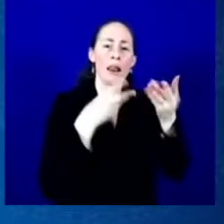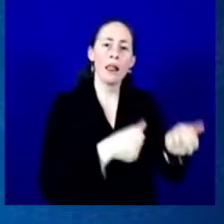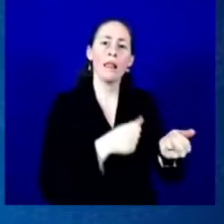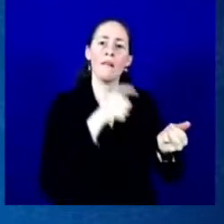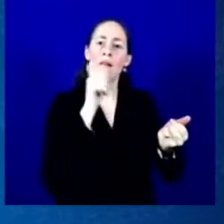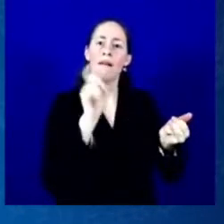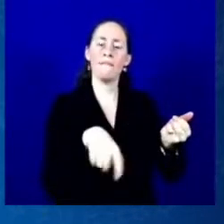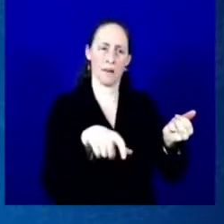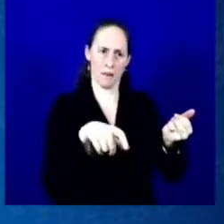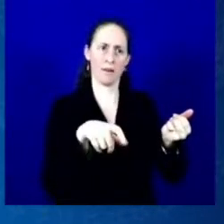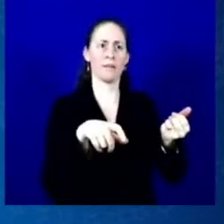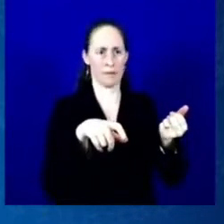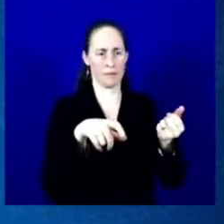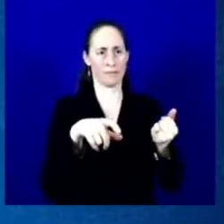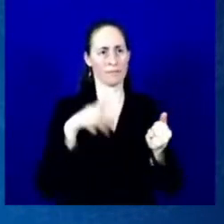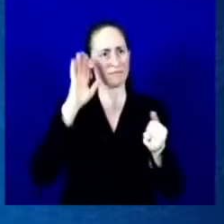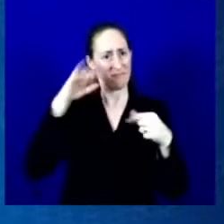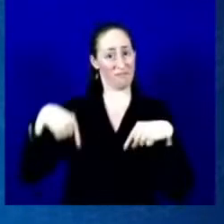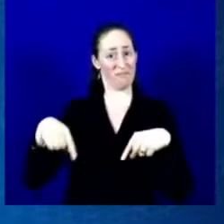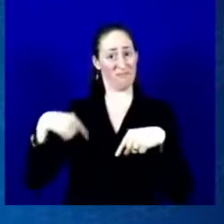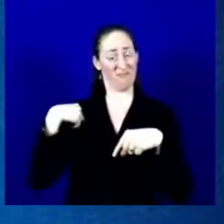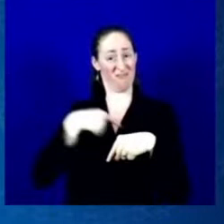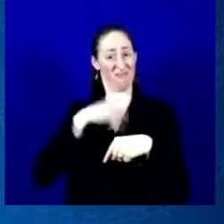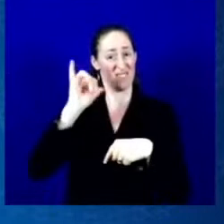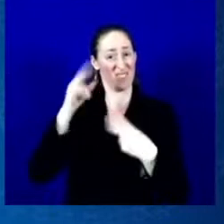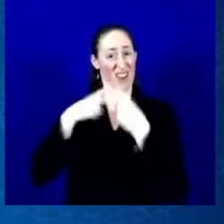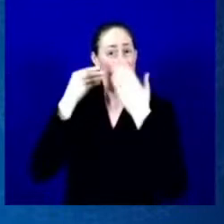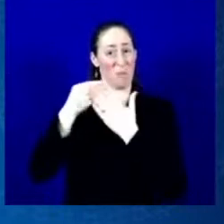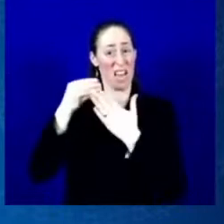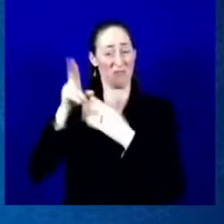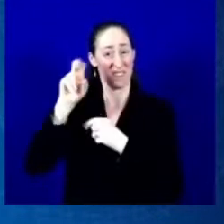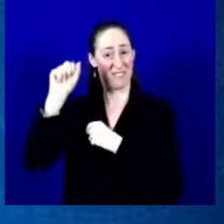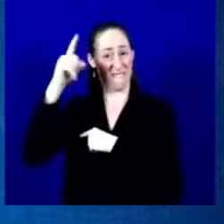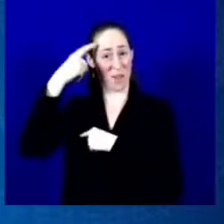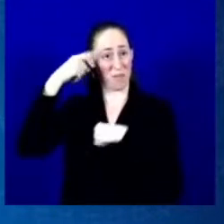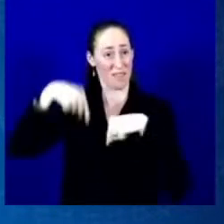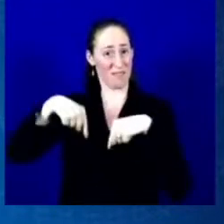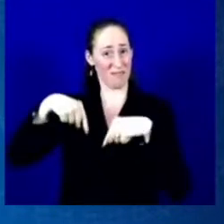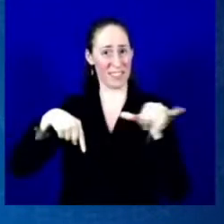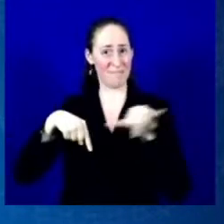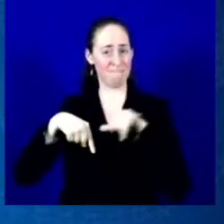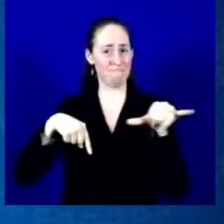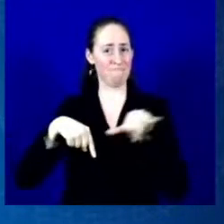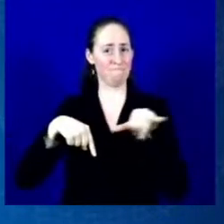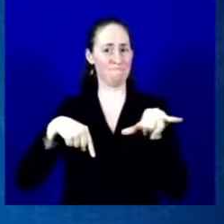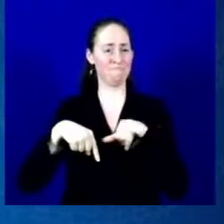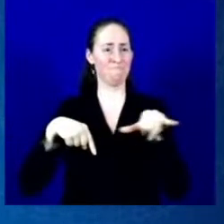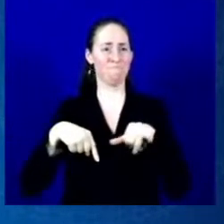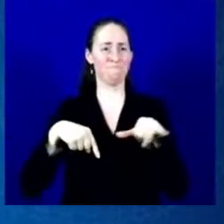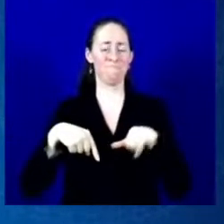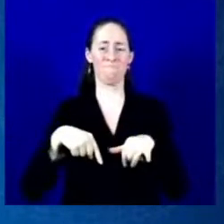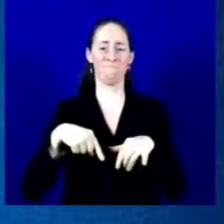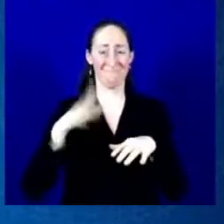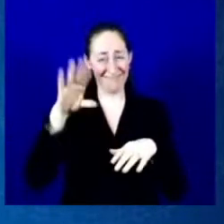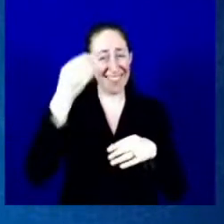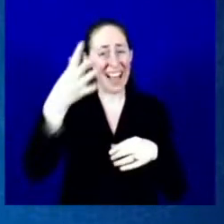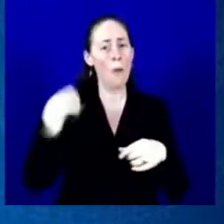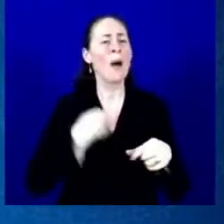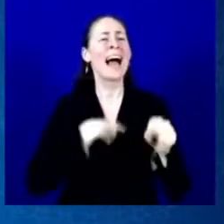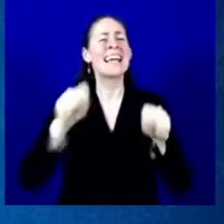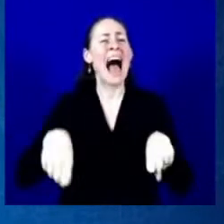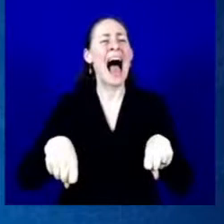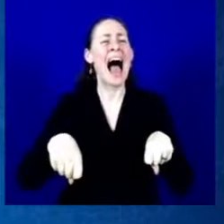coverage benefits without costing taxpayers an additional penny. It's within our power to do it. Let's do it